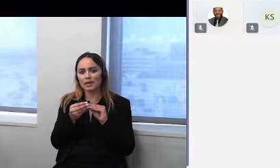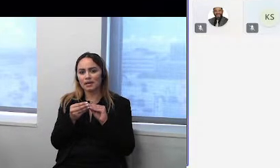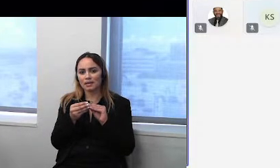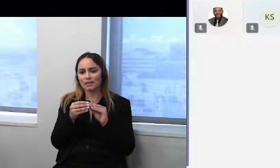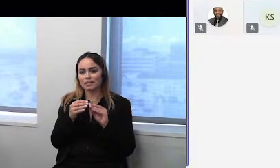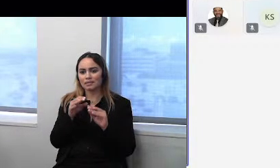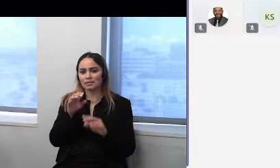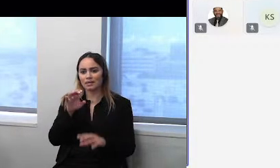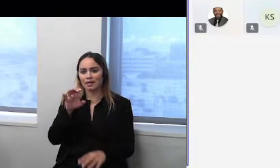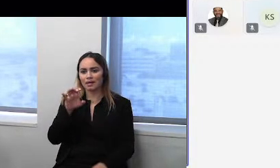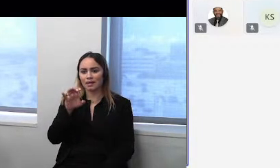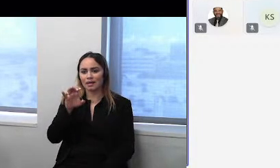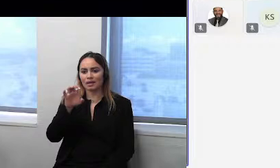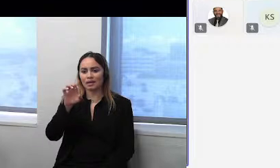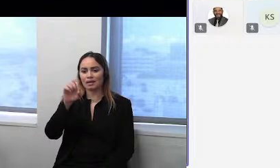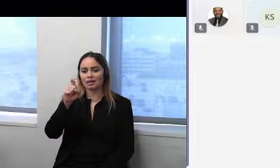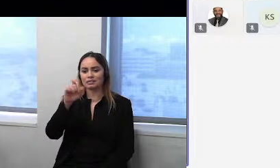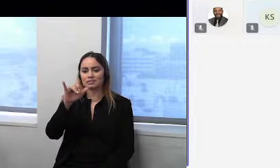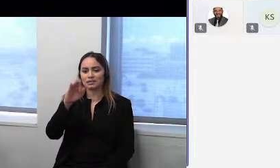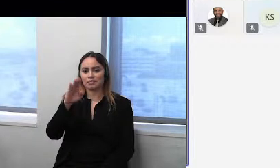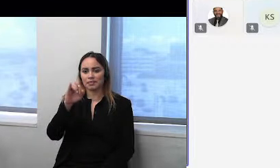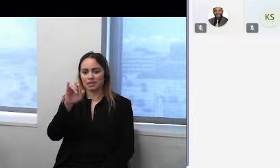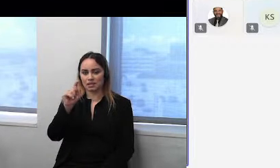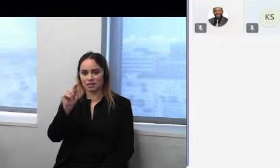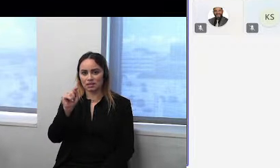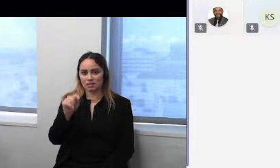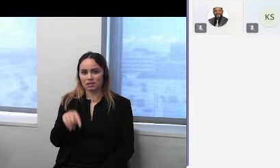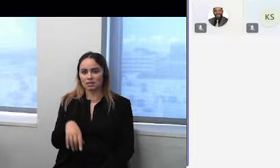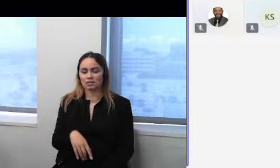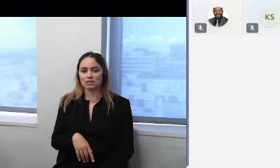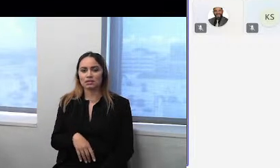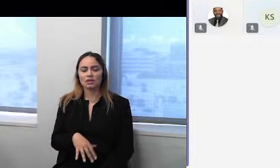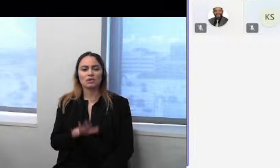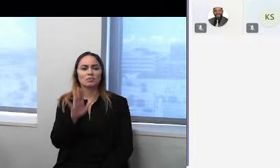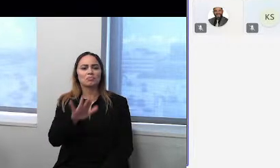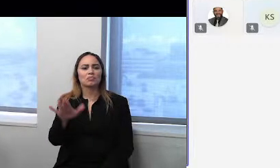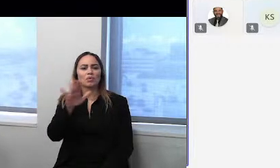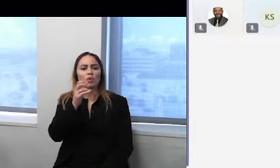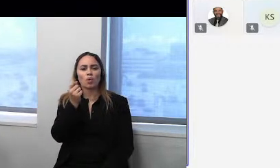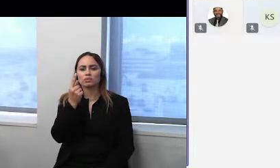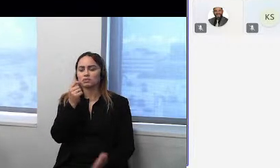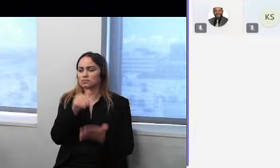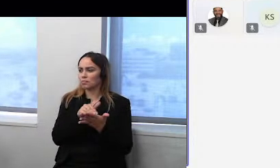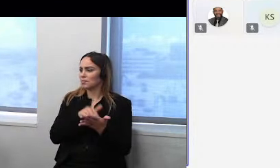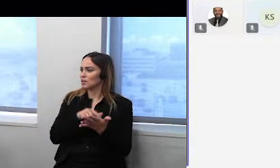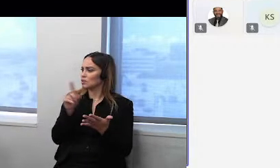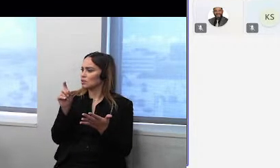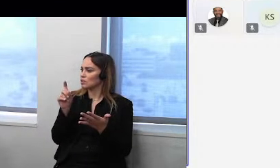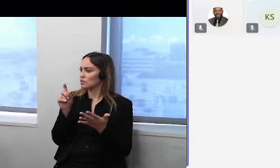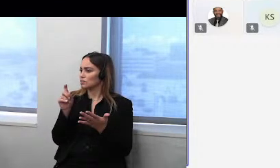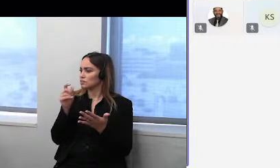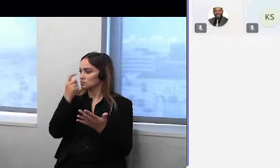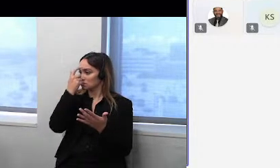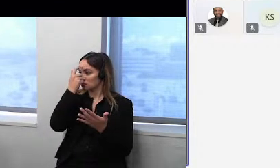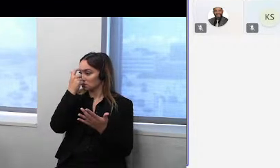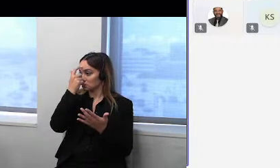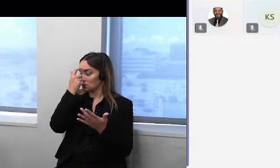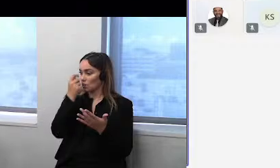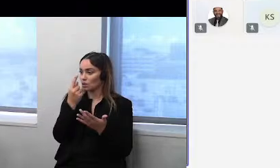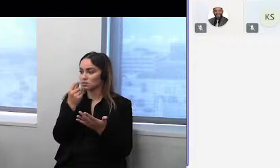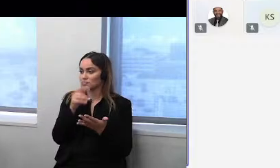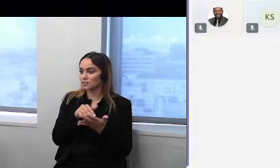think it's 11 million. 11.5 million. But it will be easier if we do the ROI. The ROI.